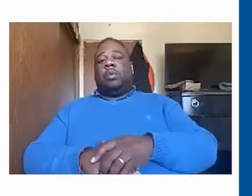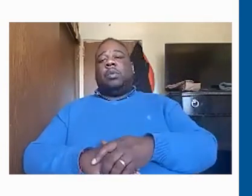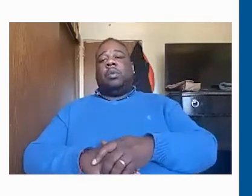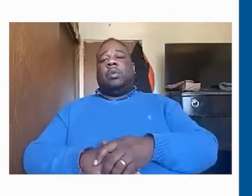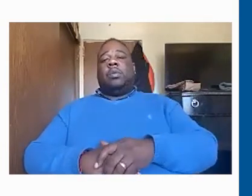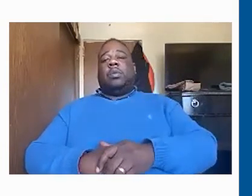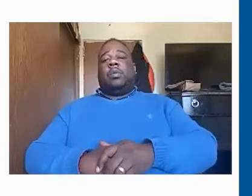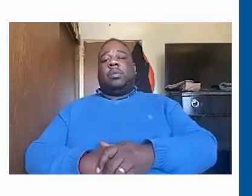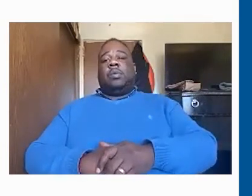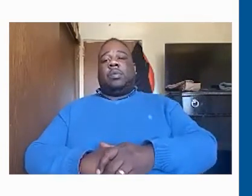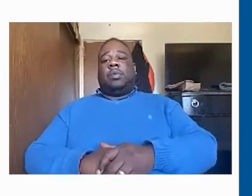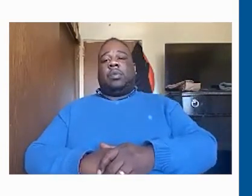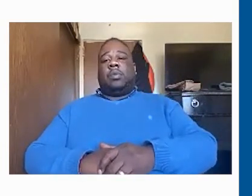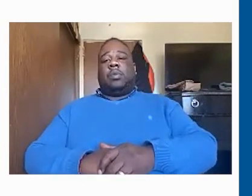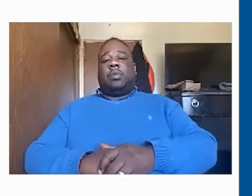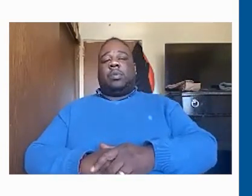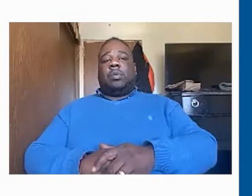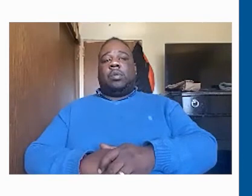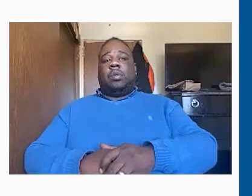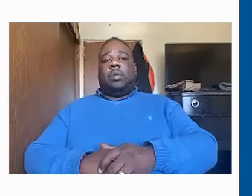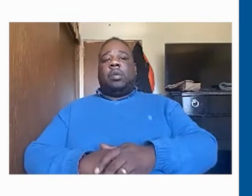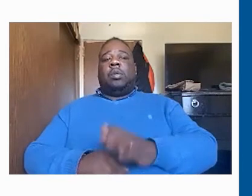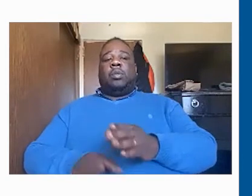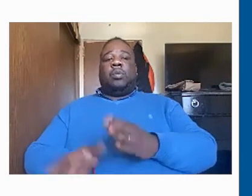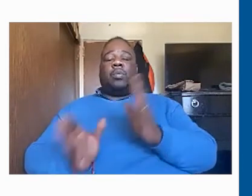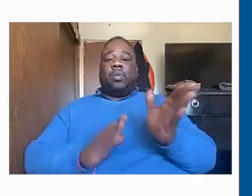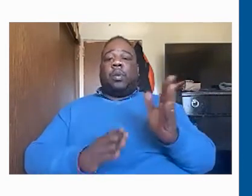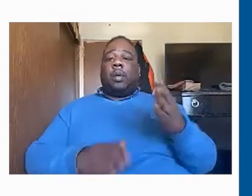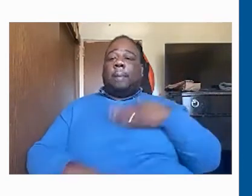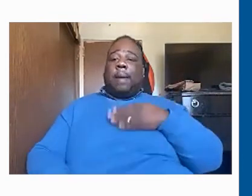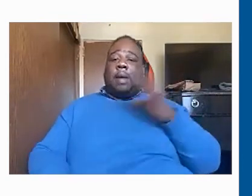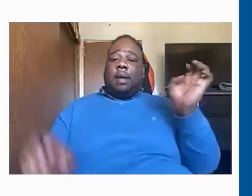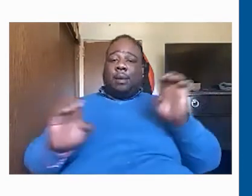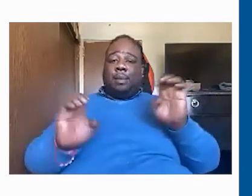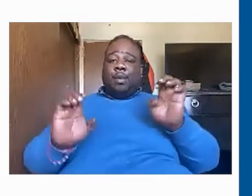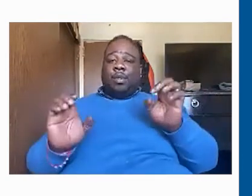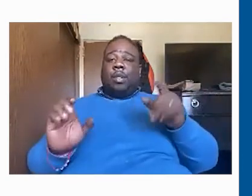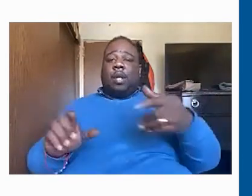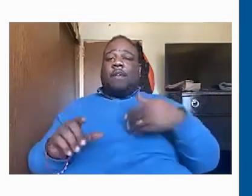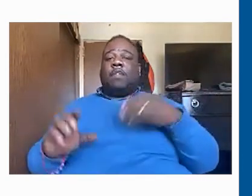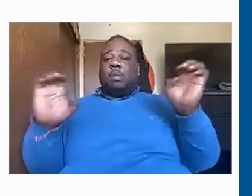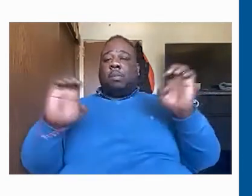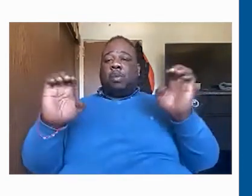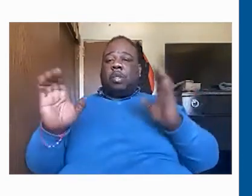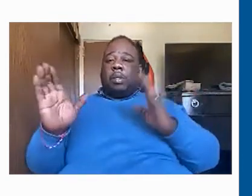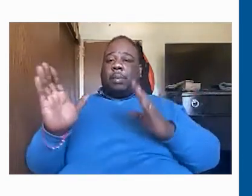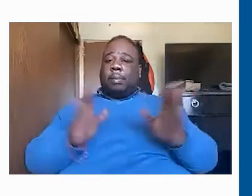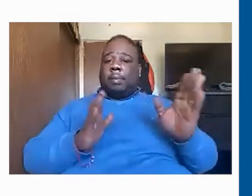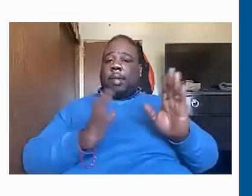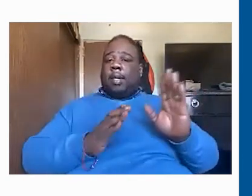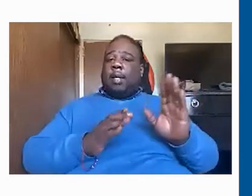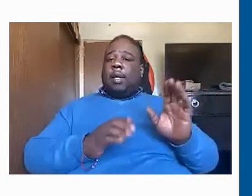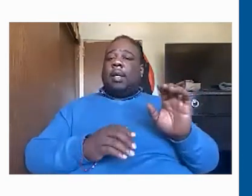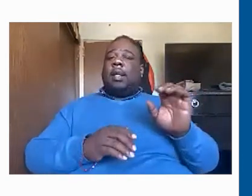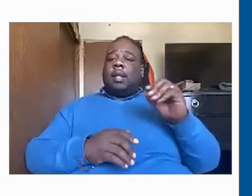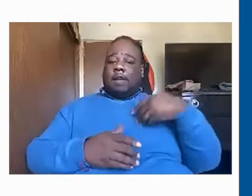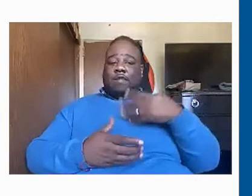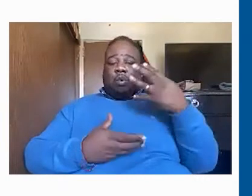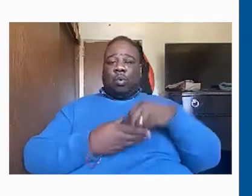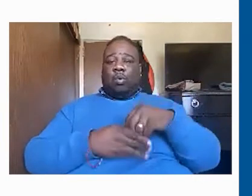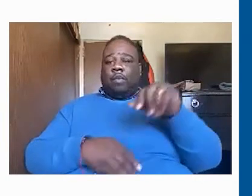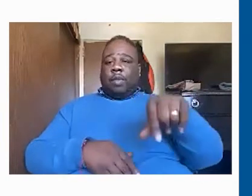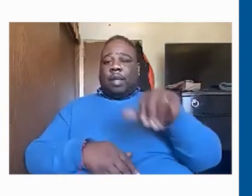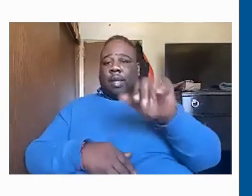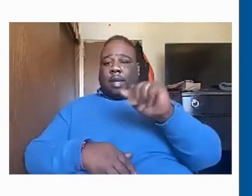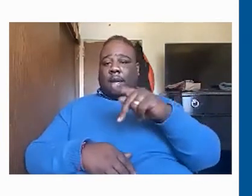which talks the 3 sections, again, making a plan, gathering supplies, and staying informed. That's within that app, which you can download free of charge through